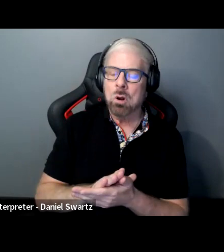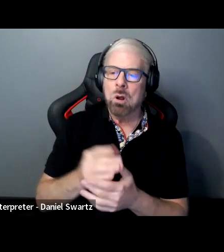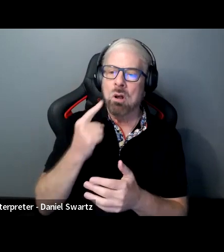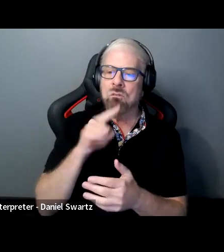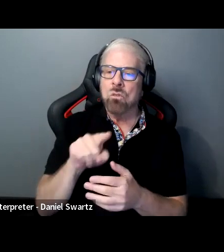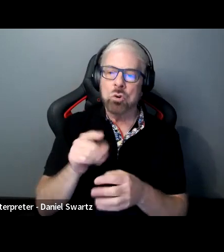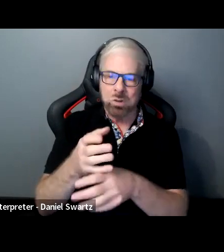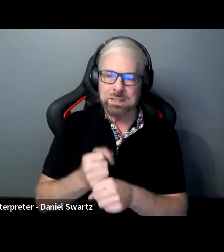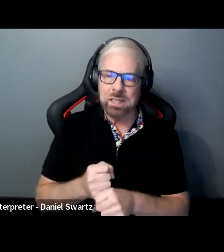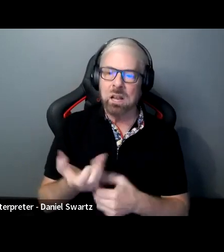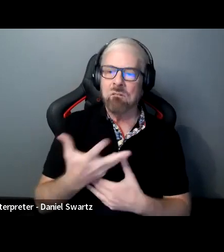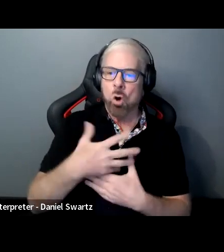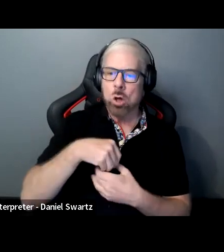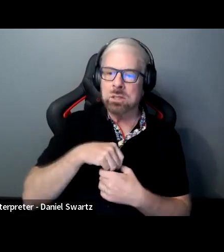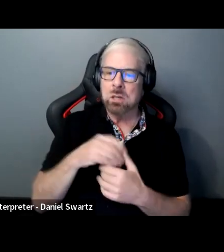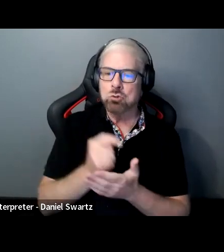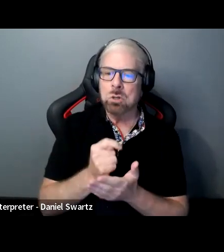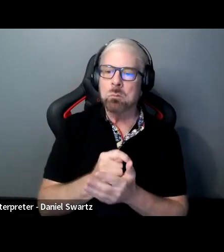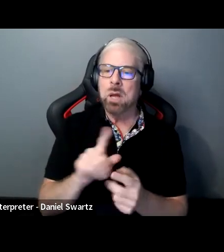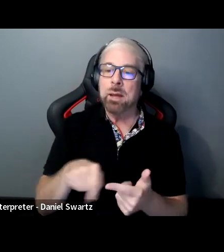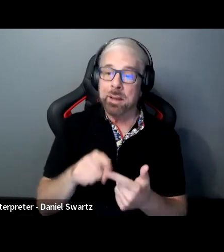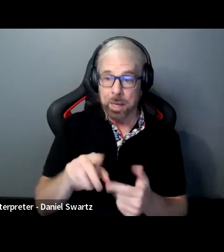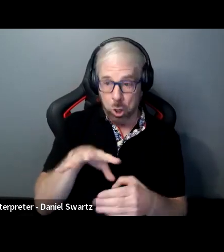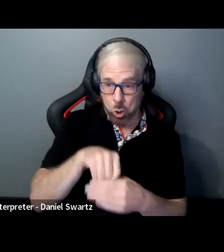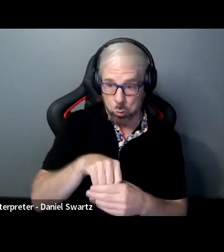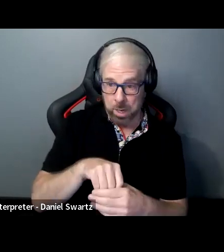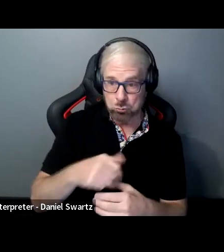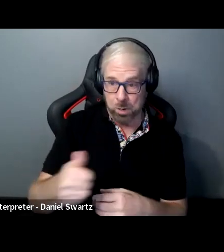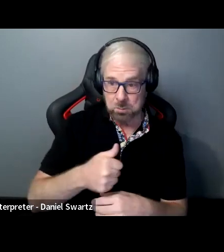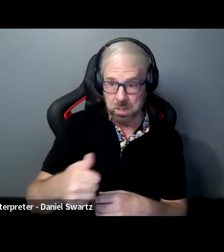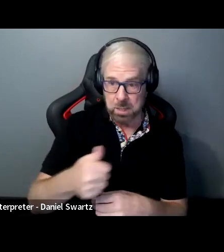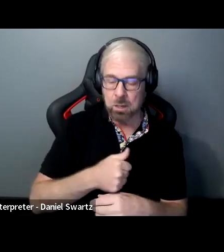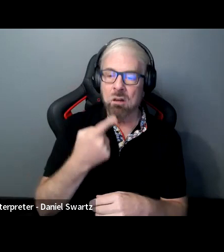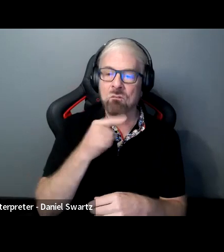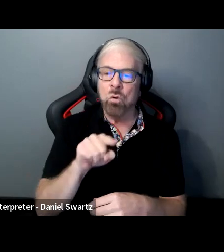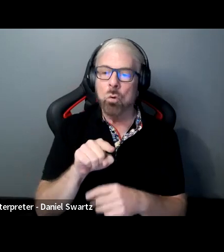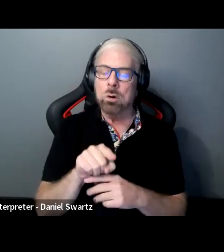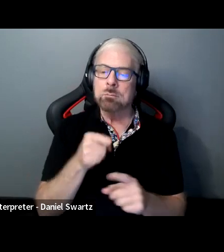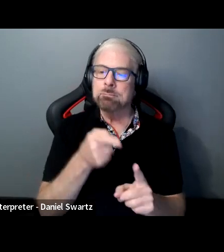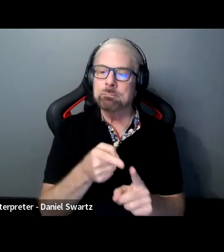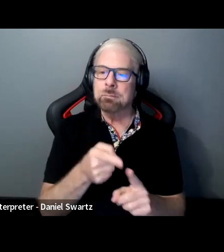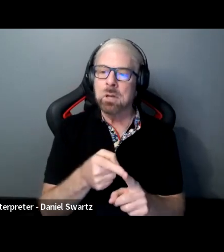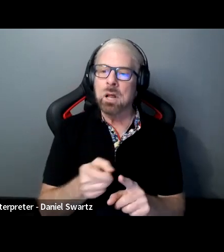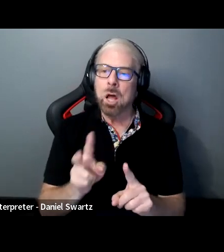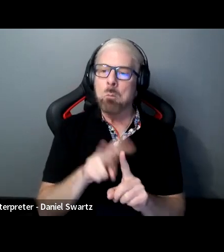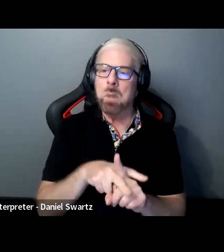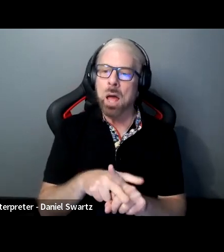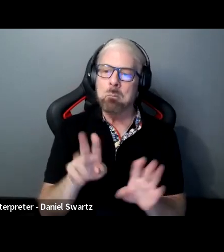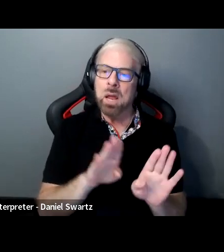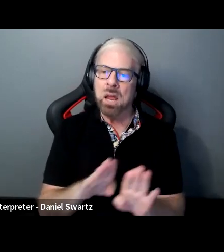autism treatment, including transportation to that, specifically for applied behavior